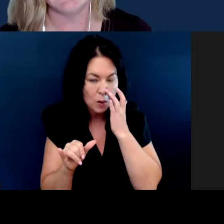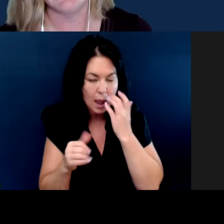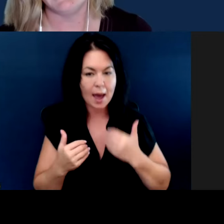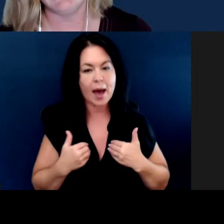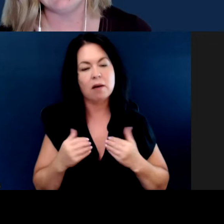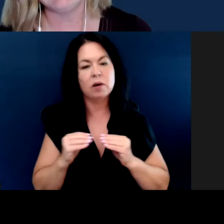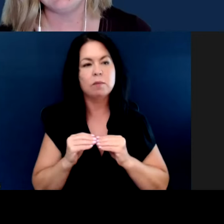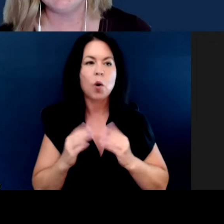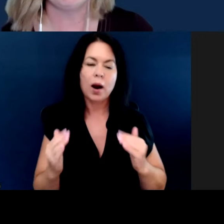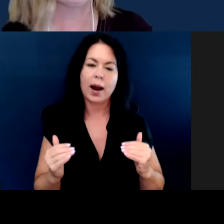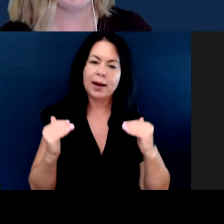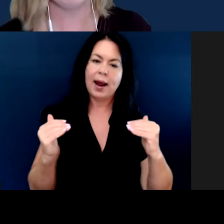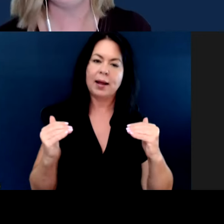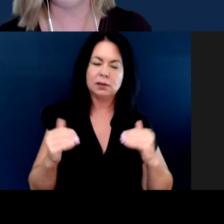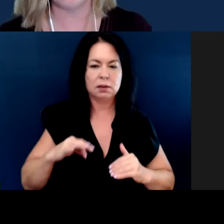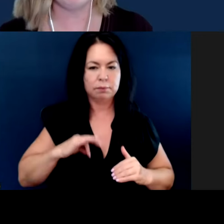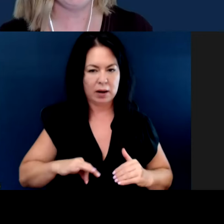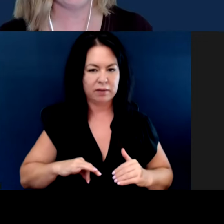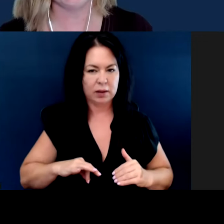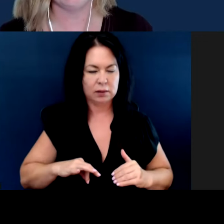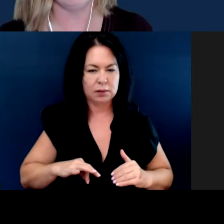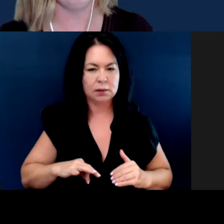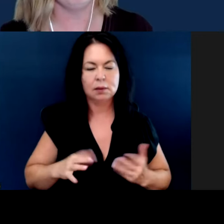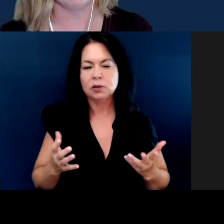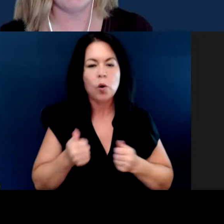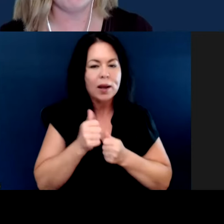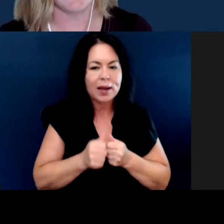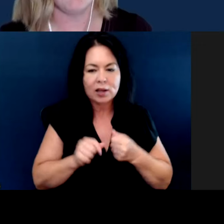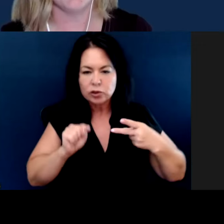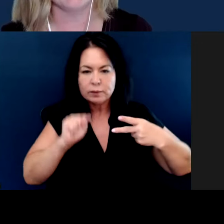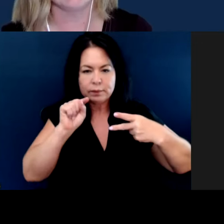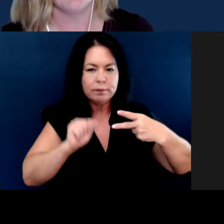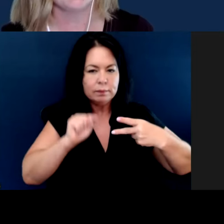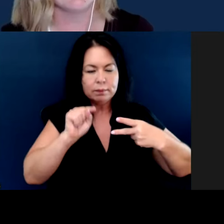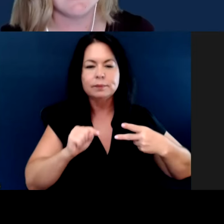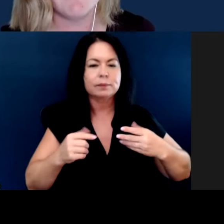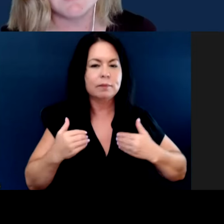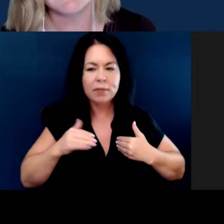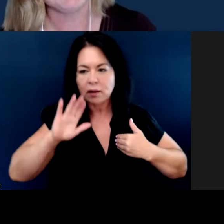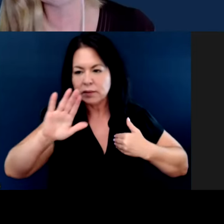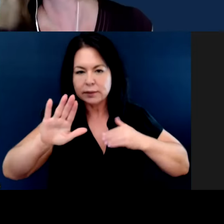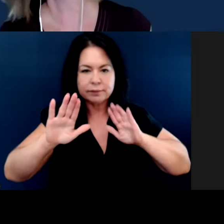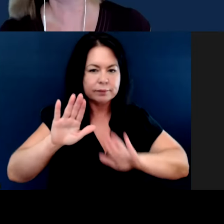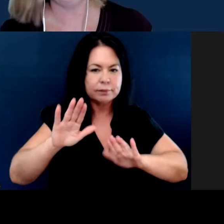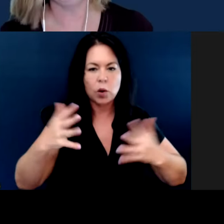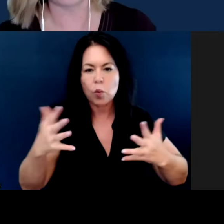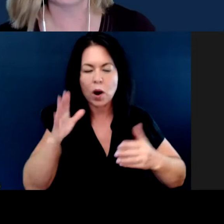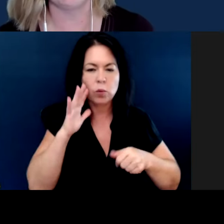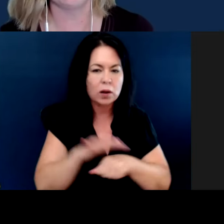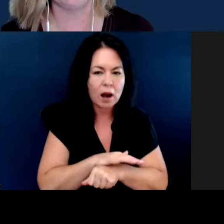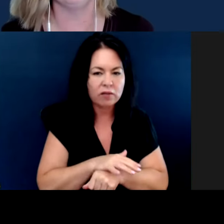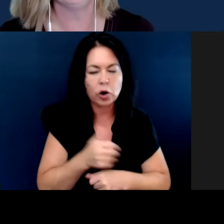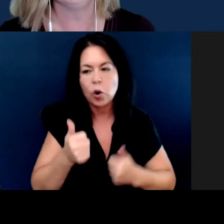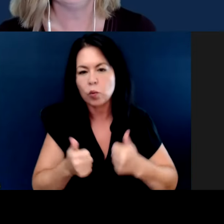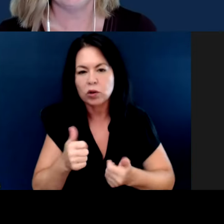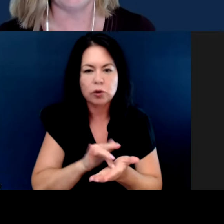benefits. And each one's going to have a different combination of what it covers, what drugs it covers, and the cost